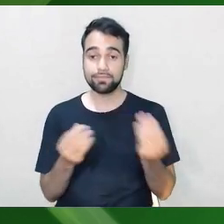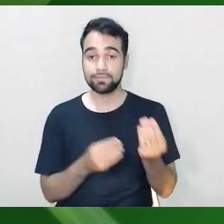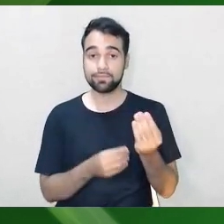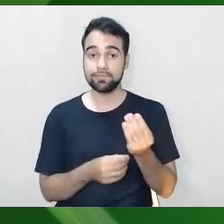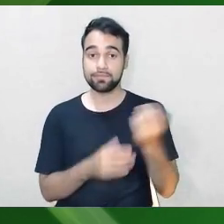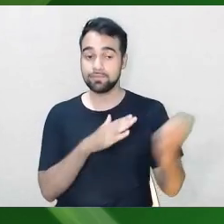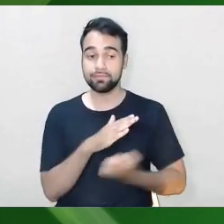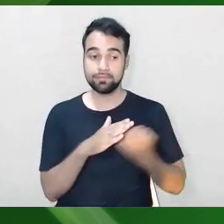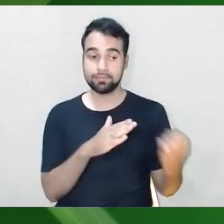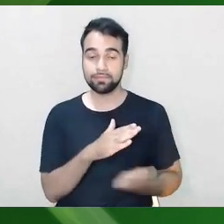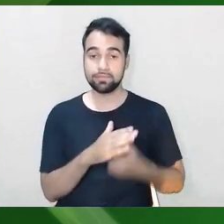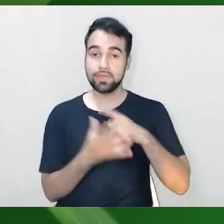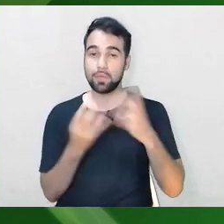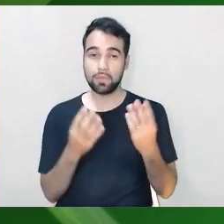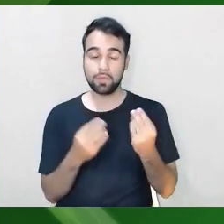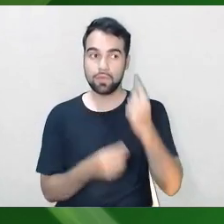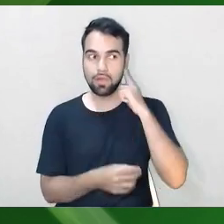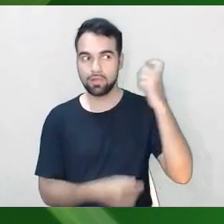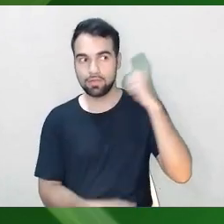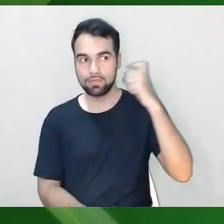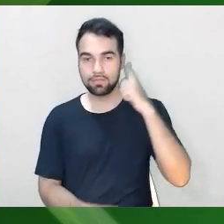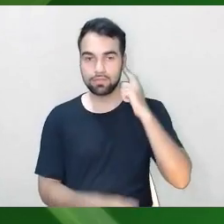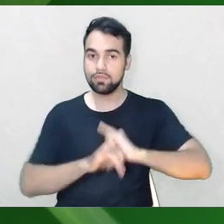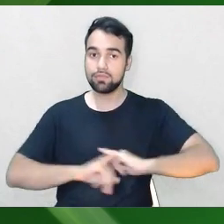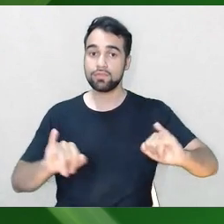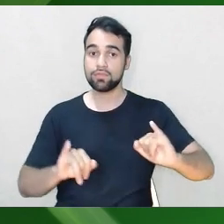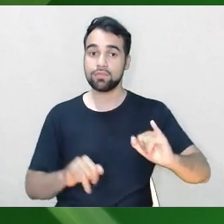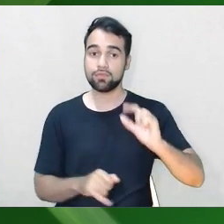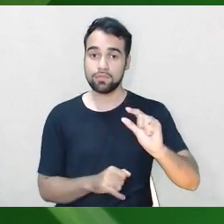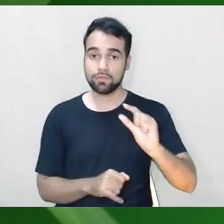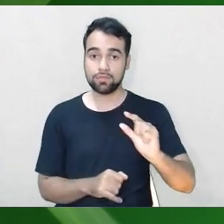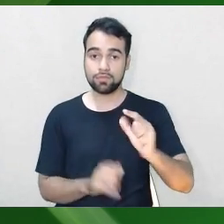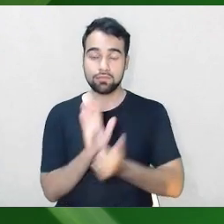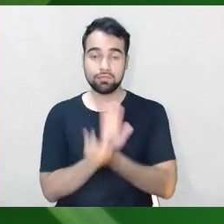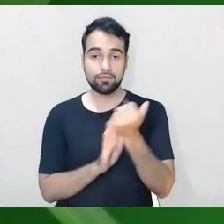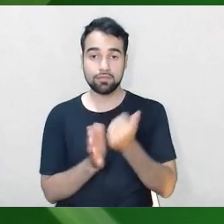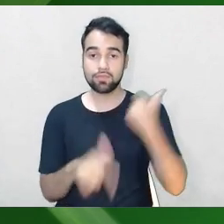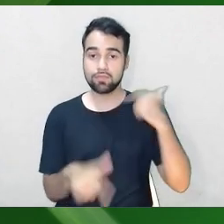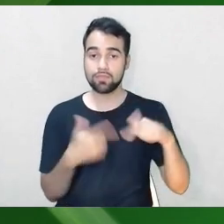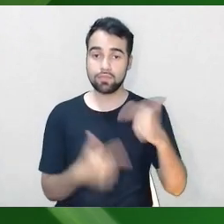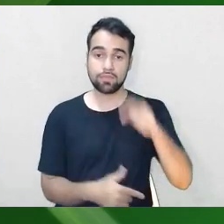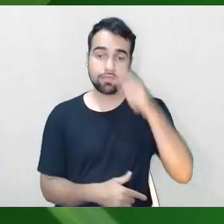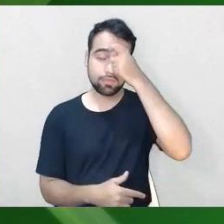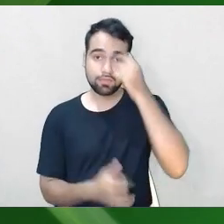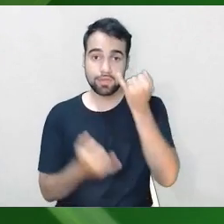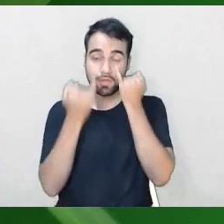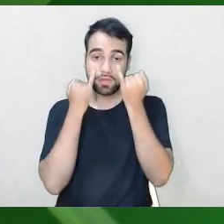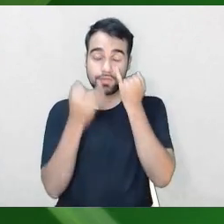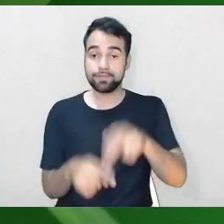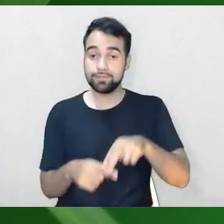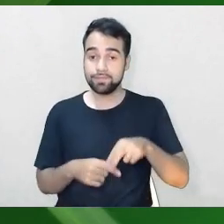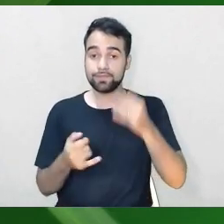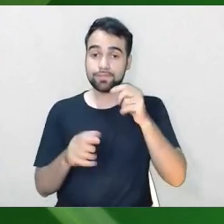many alarms and little design to work about the data awareness. That's why